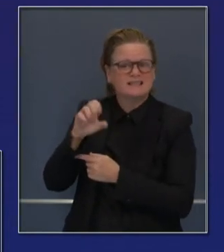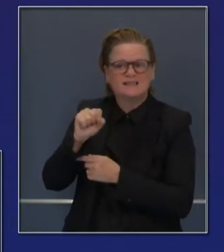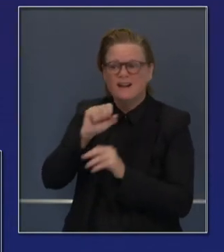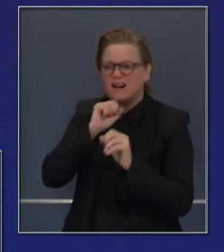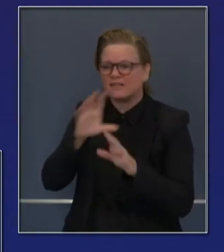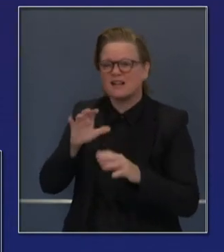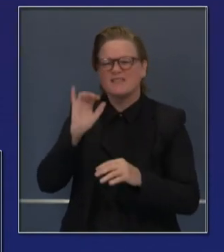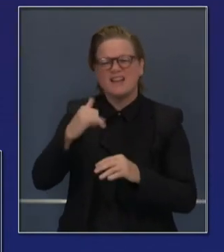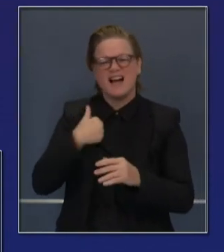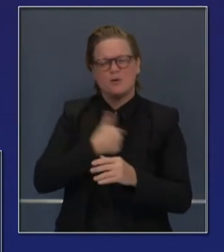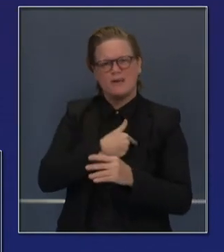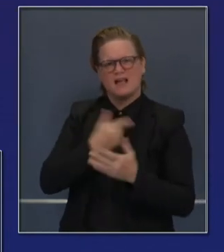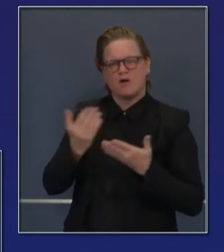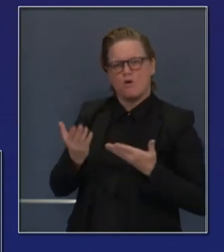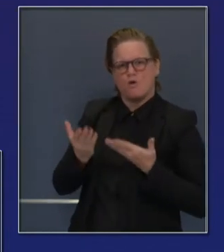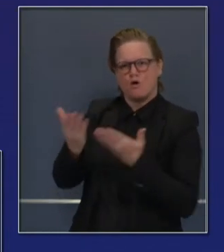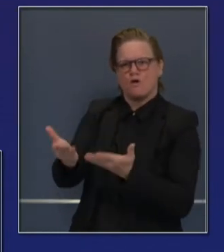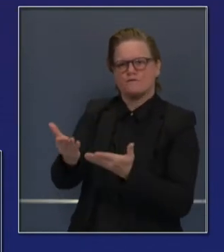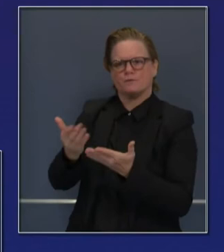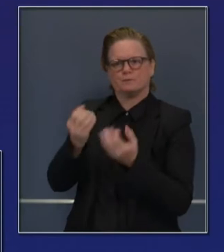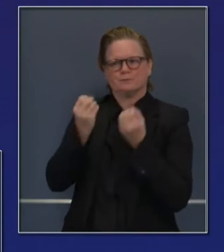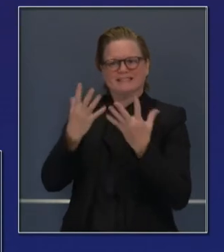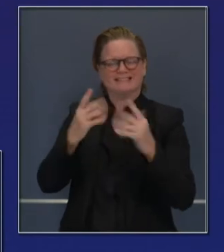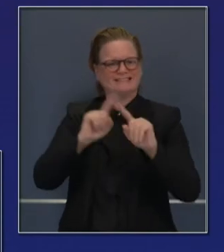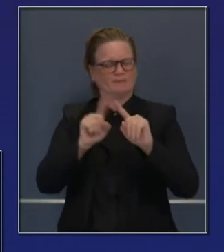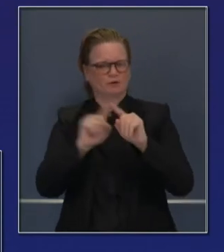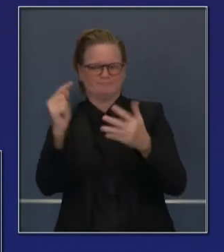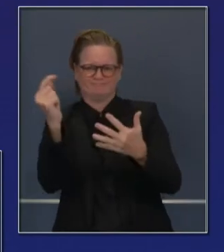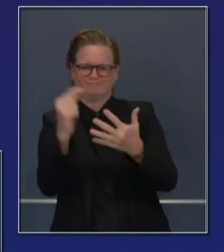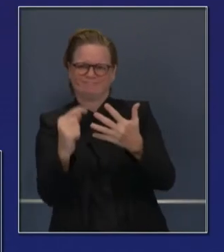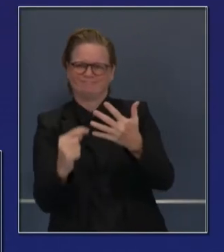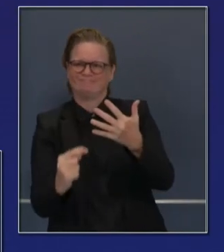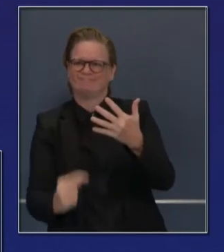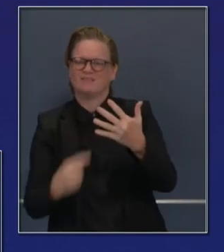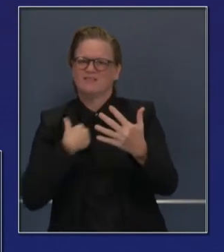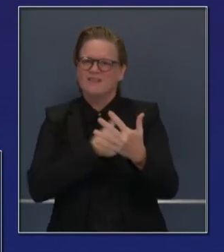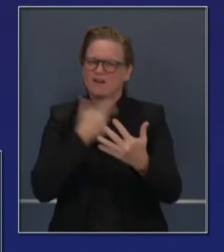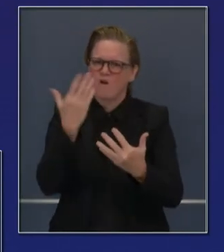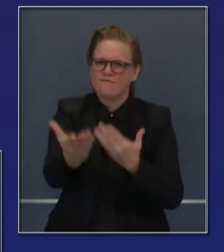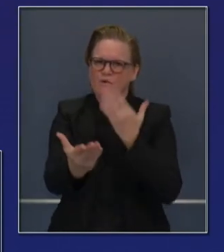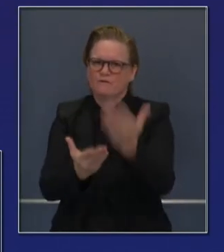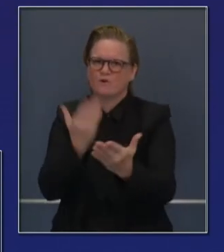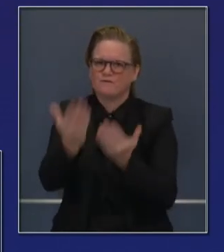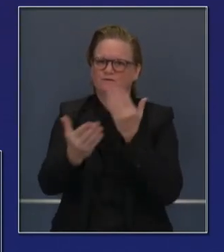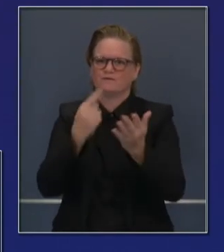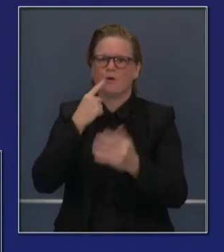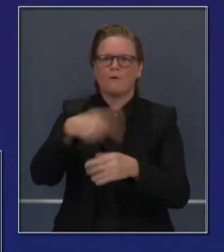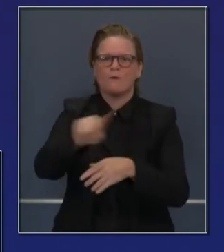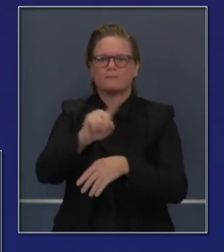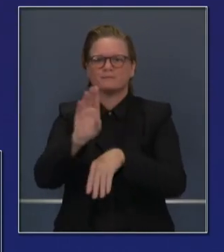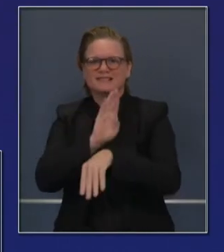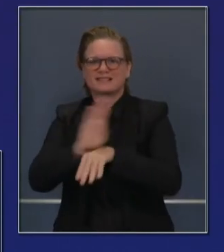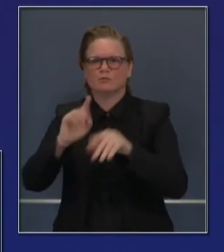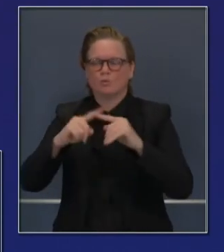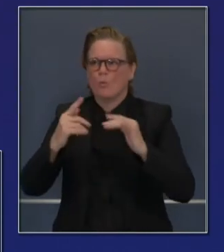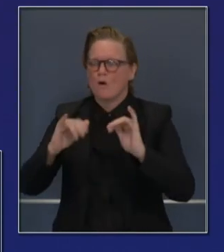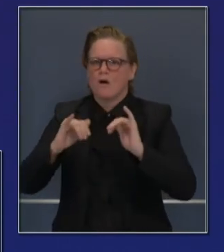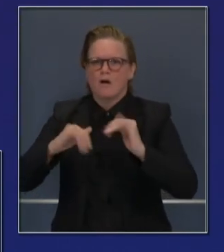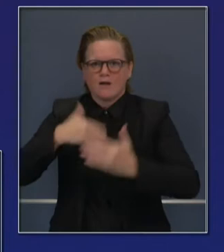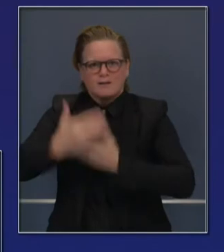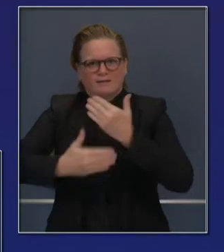and is very important. And it was something, again, came not only out of the legislature, but also supported by our